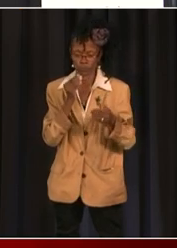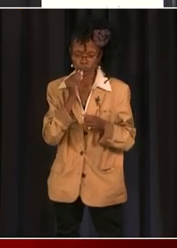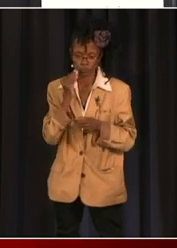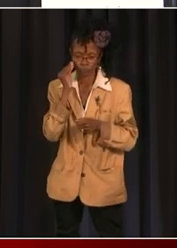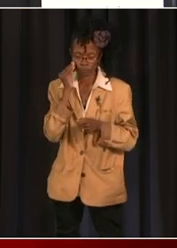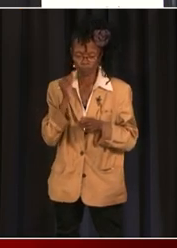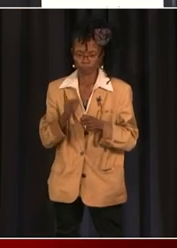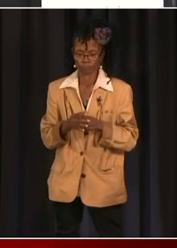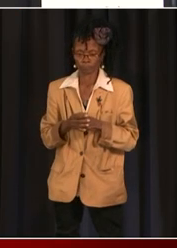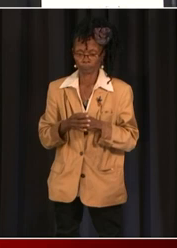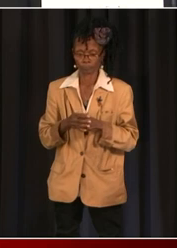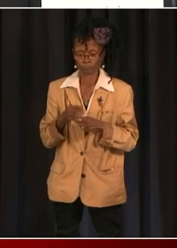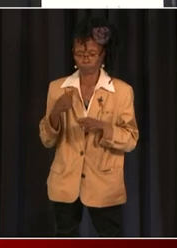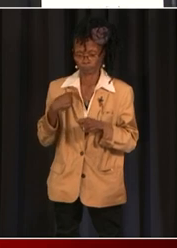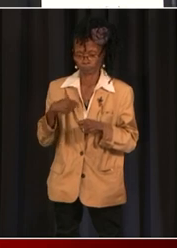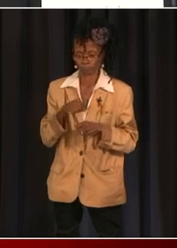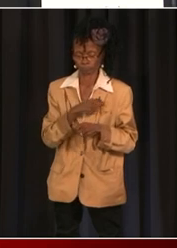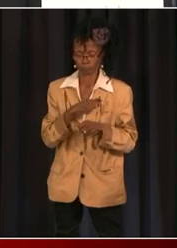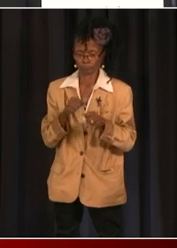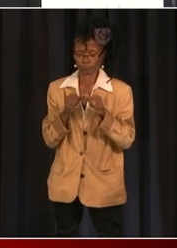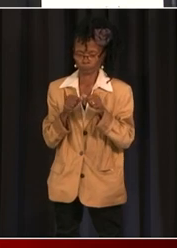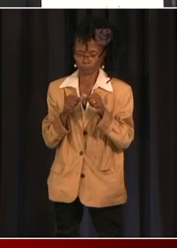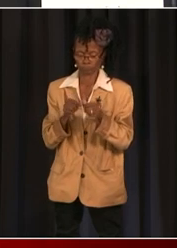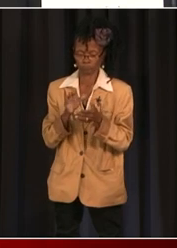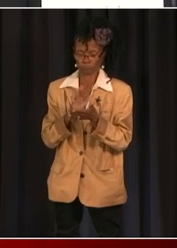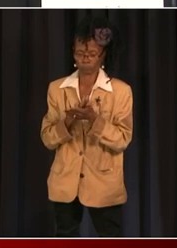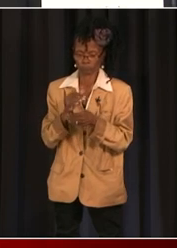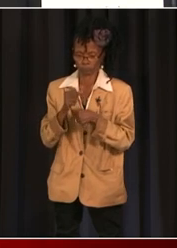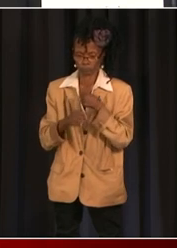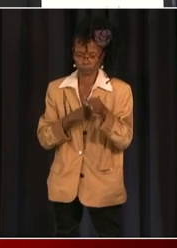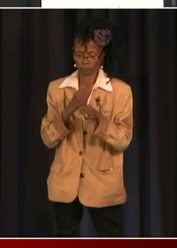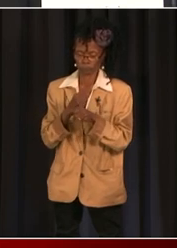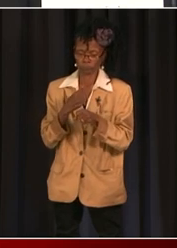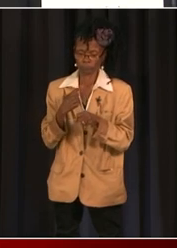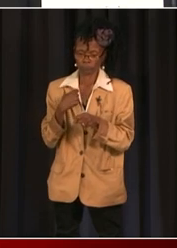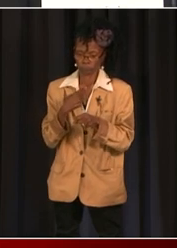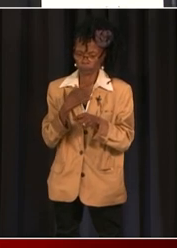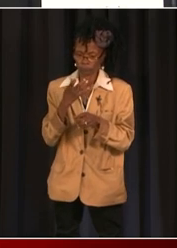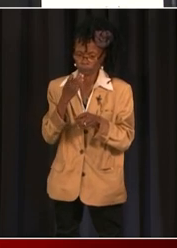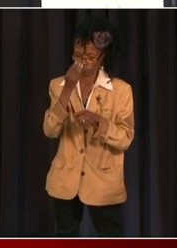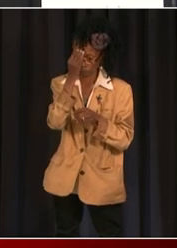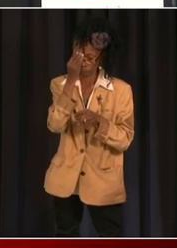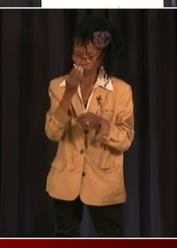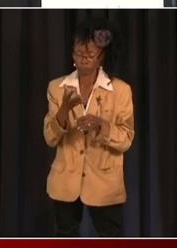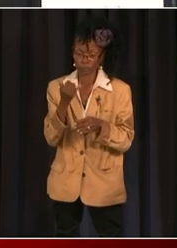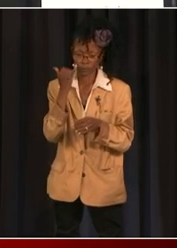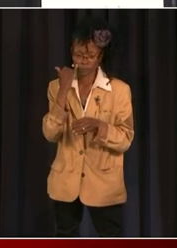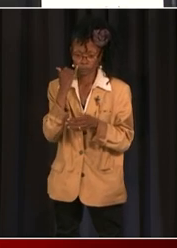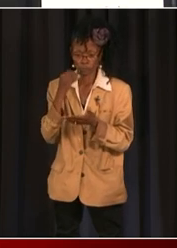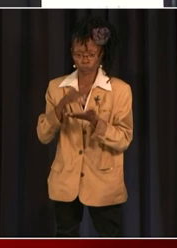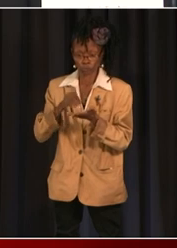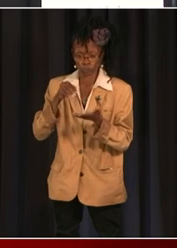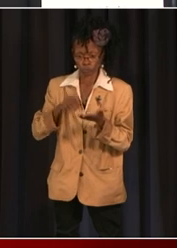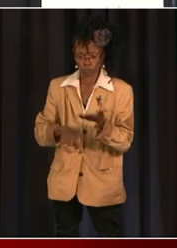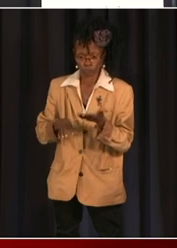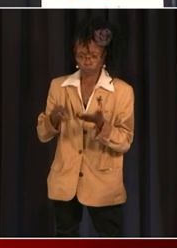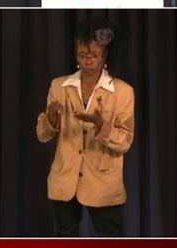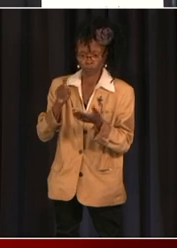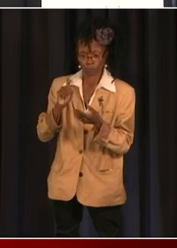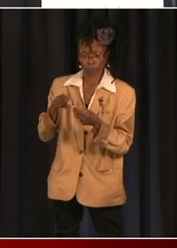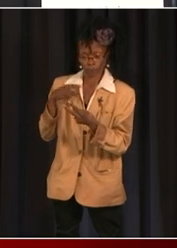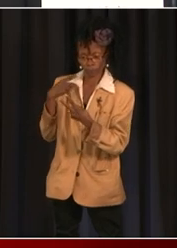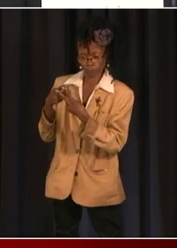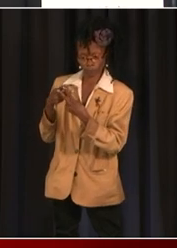As we go forward this school year, we want to remind families that as students need to quarantine, there are very specific attendance